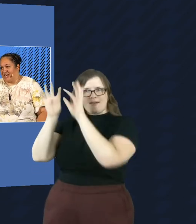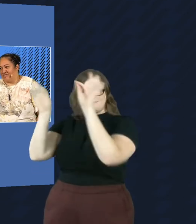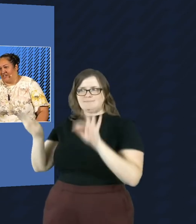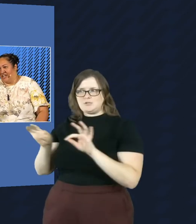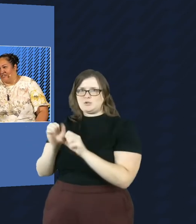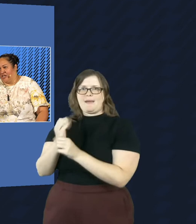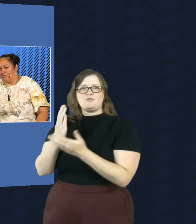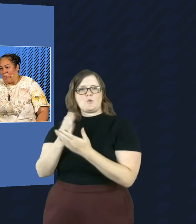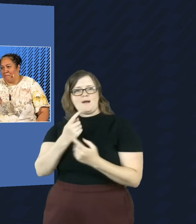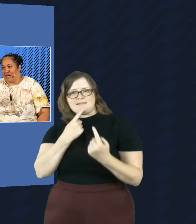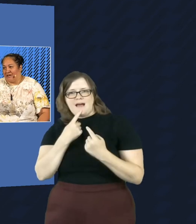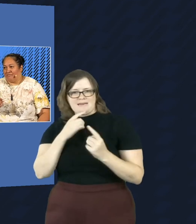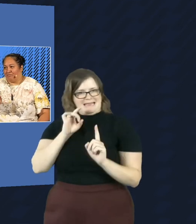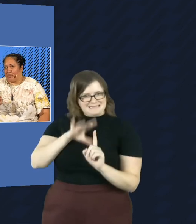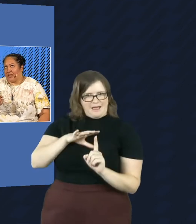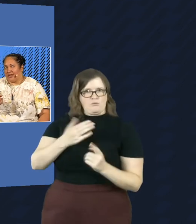the data itself was safe, and